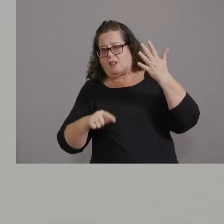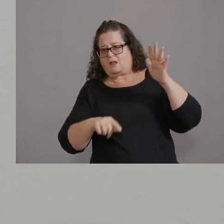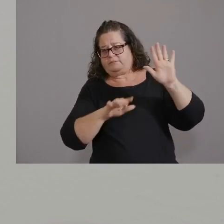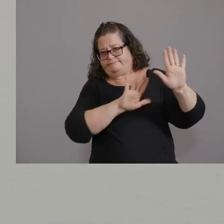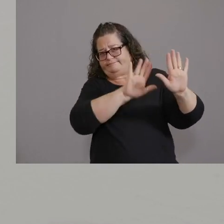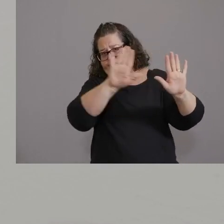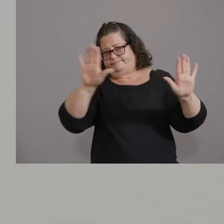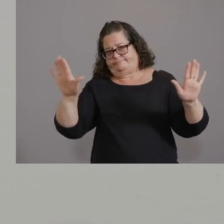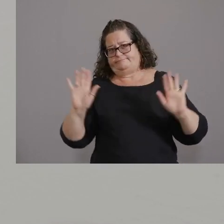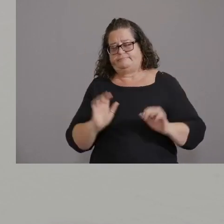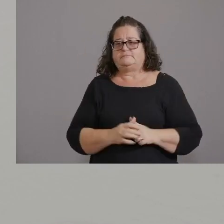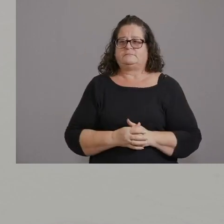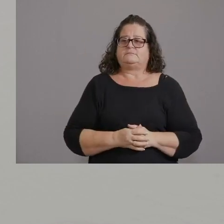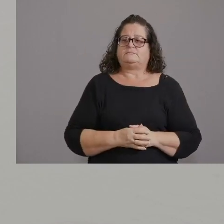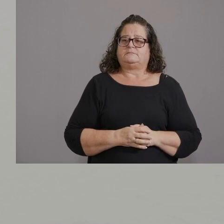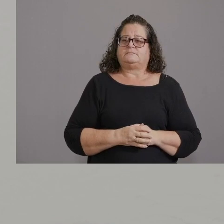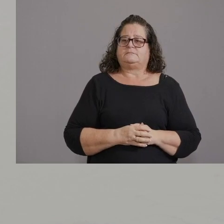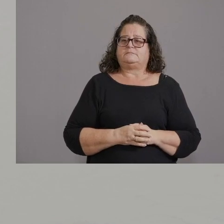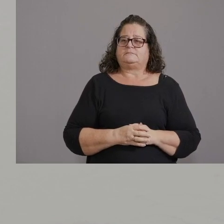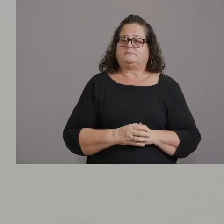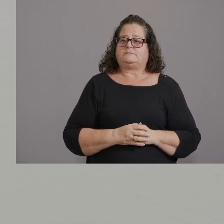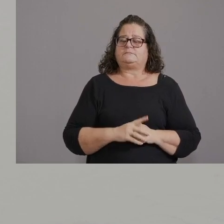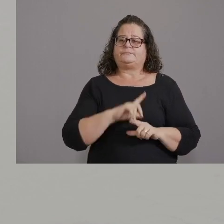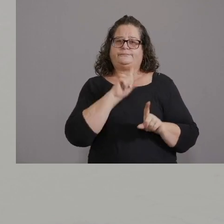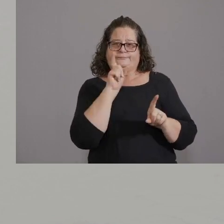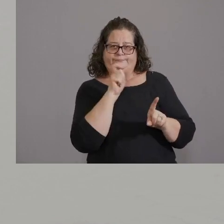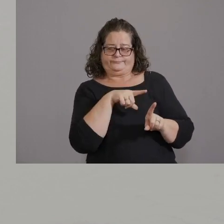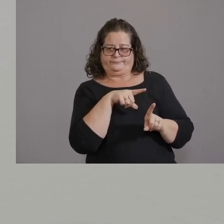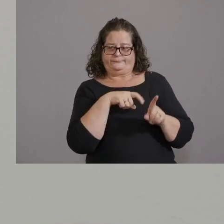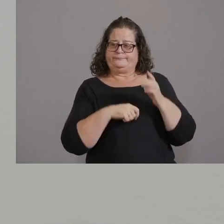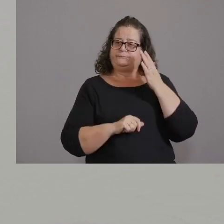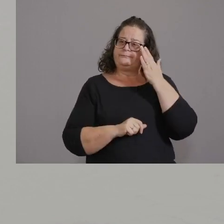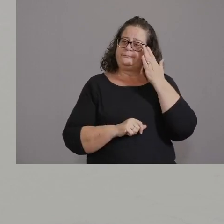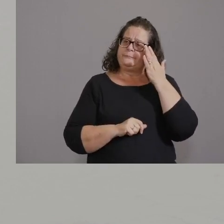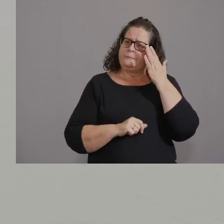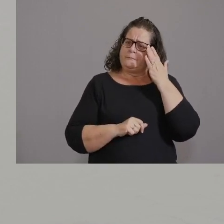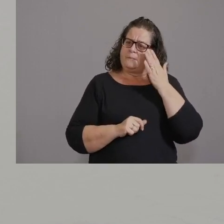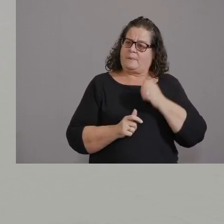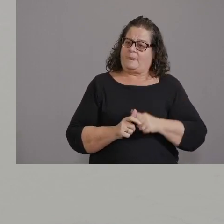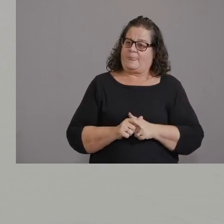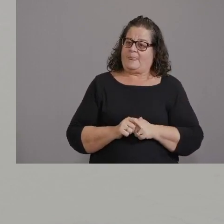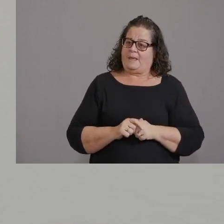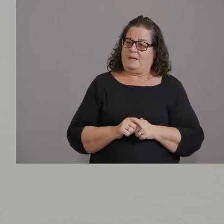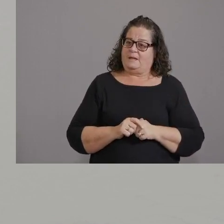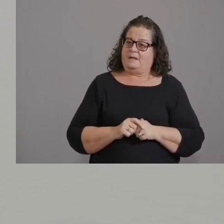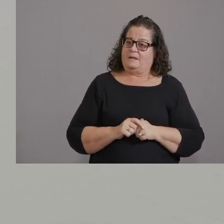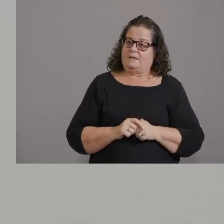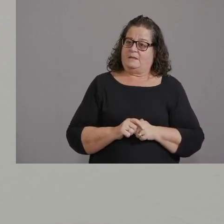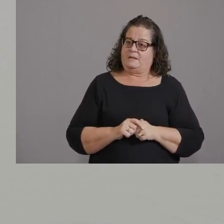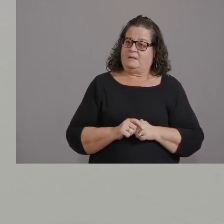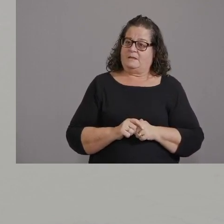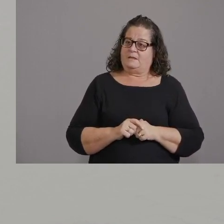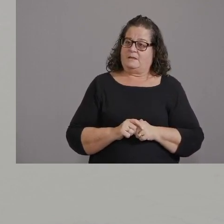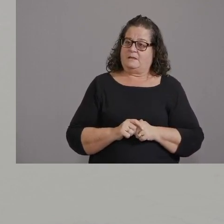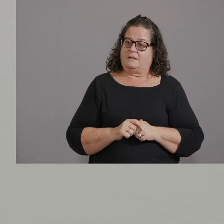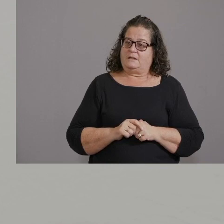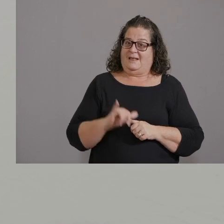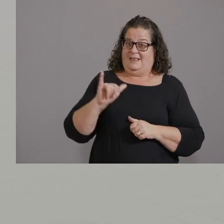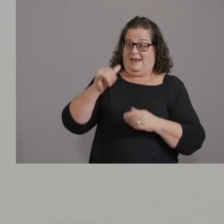Is there any part of this, this news about the lack of vaccine that disappoints